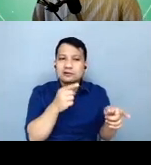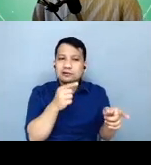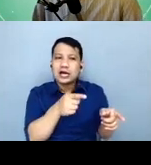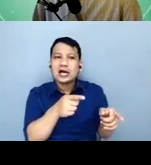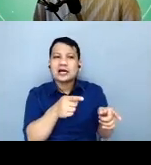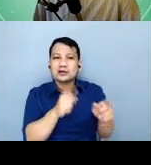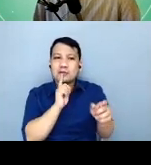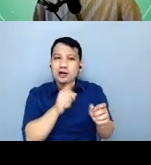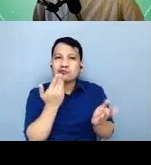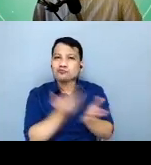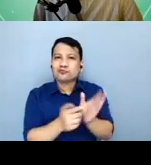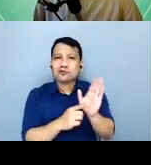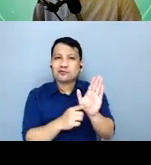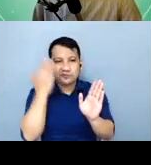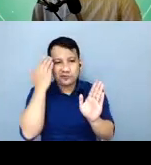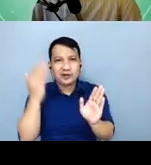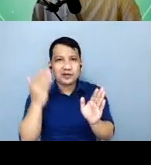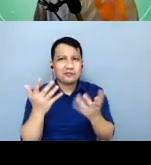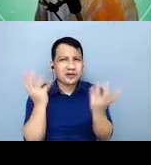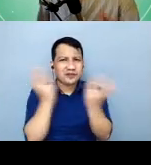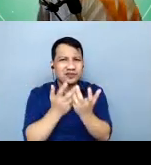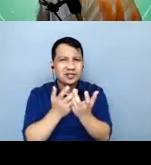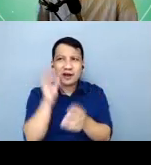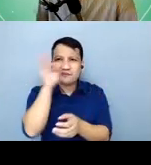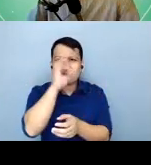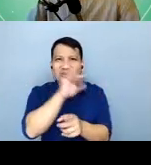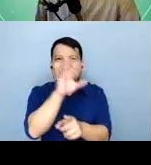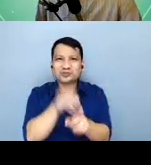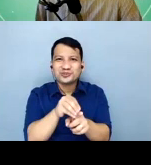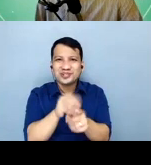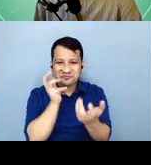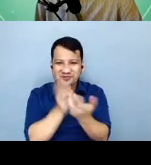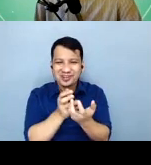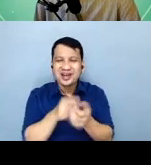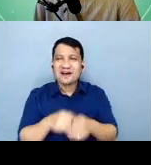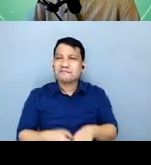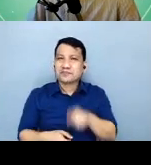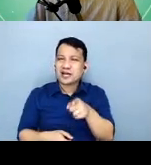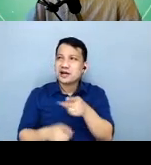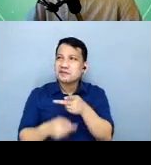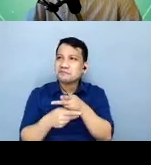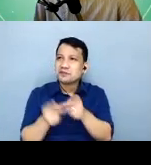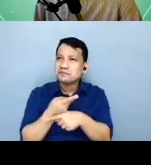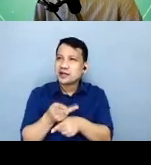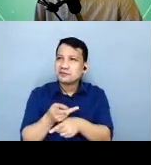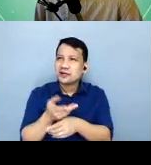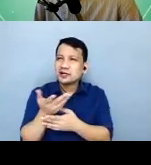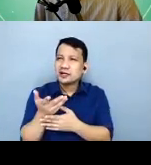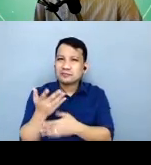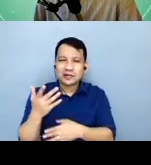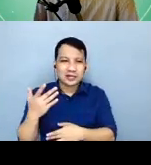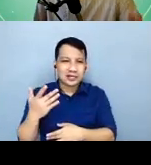and has a really good motif with Filipino products. It's a product that you could see, for example, in a Filipino lifestyle